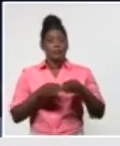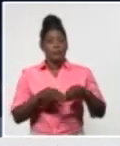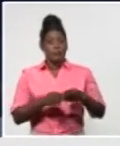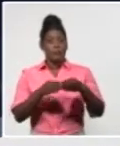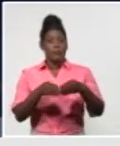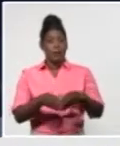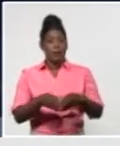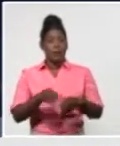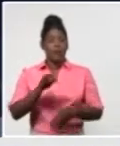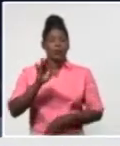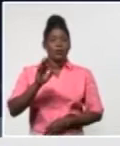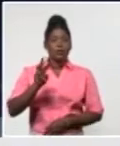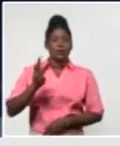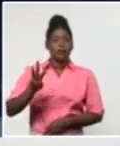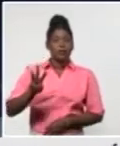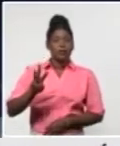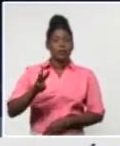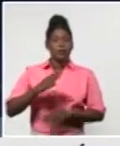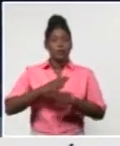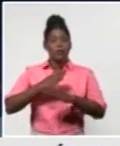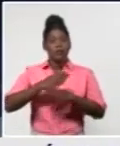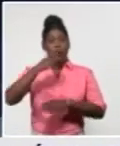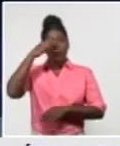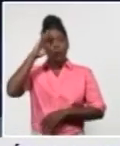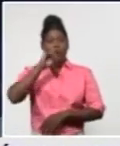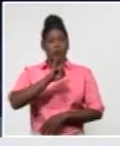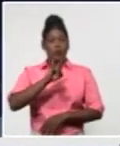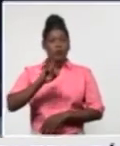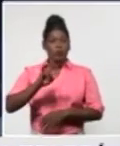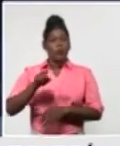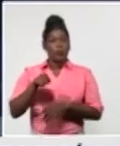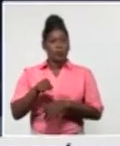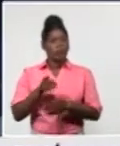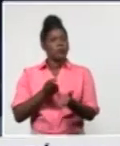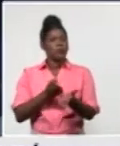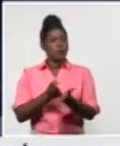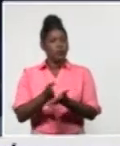Brahma 83, Santiago de Cuba 99, and so forth.